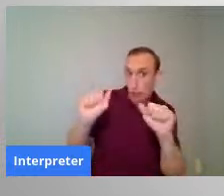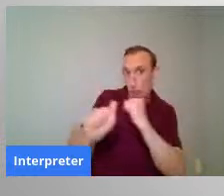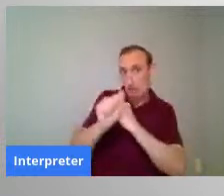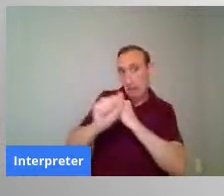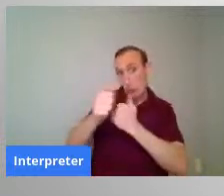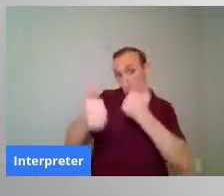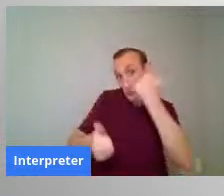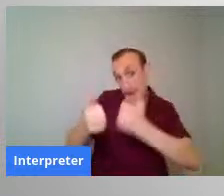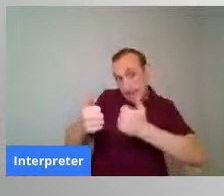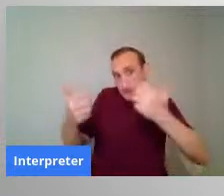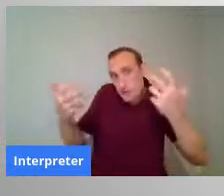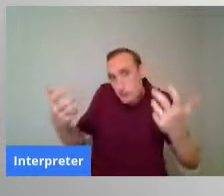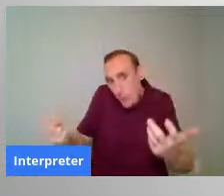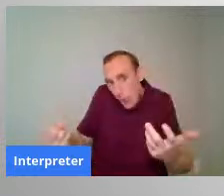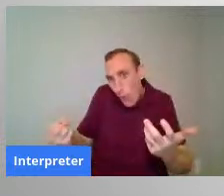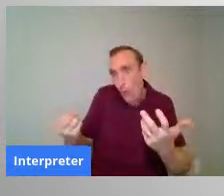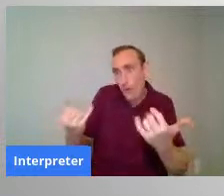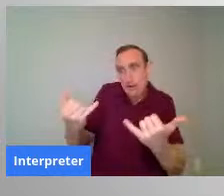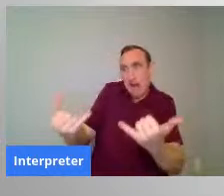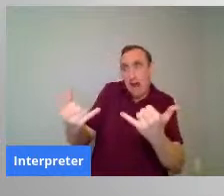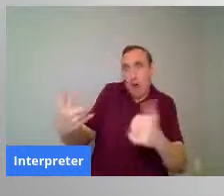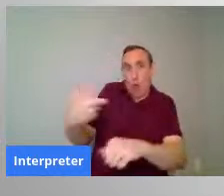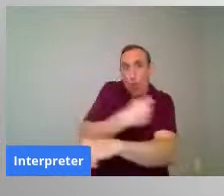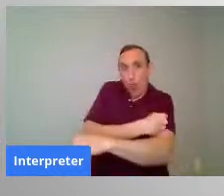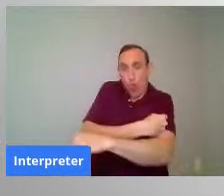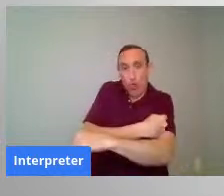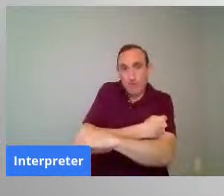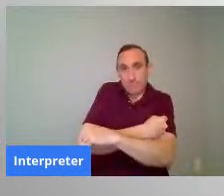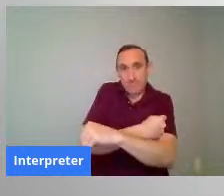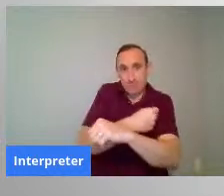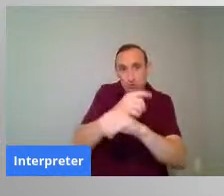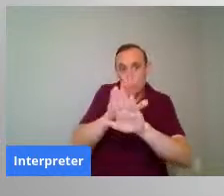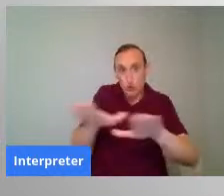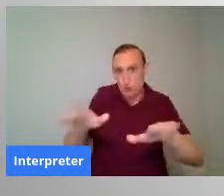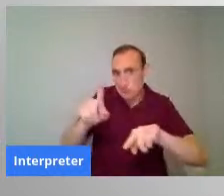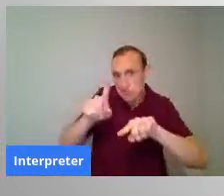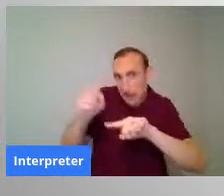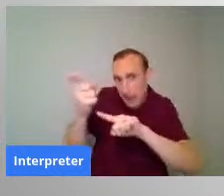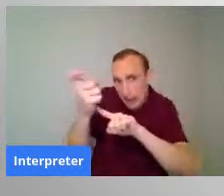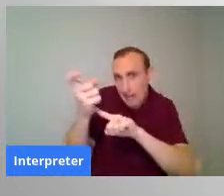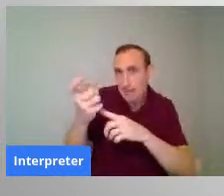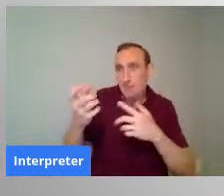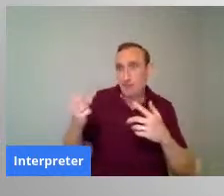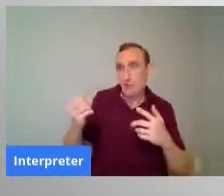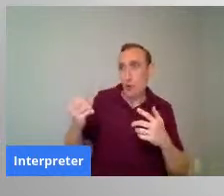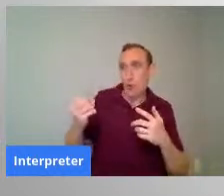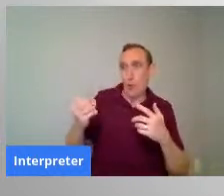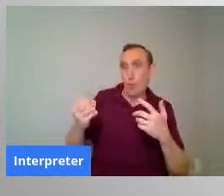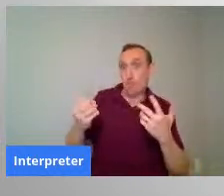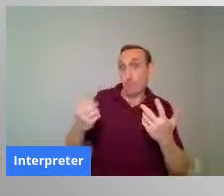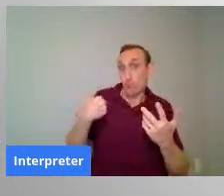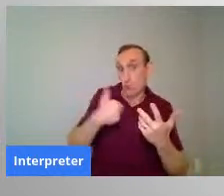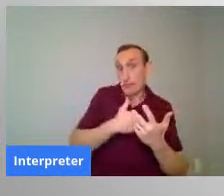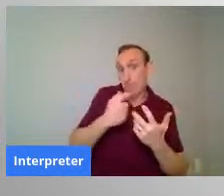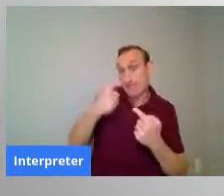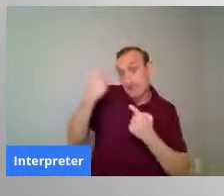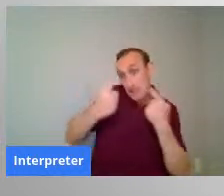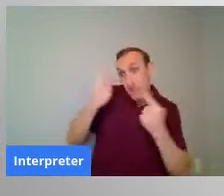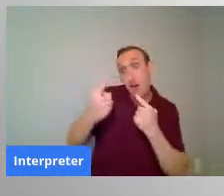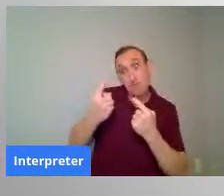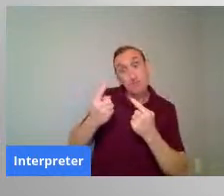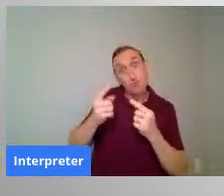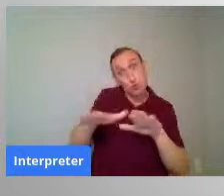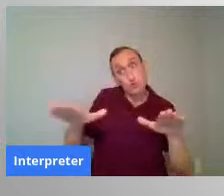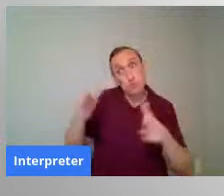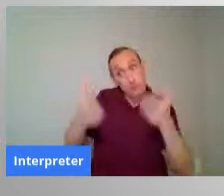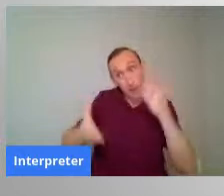institution that works with 0 to 16 kids, we have to think about the possibility that they're not going to be able to be vaccinated. And yes, maybe the teachers